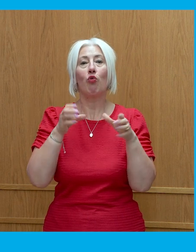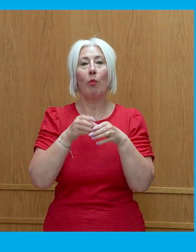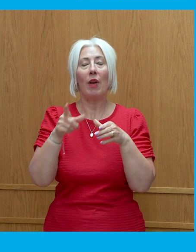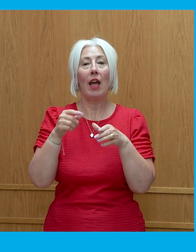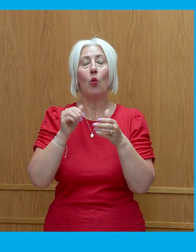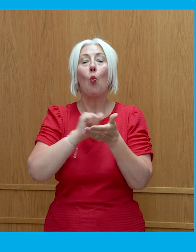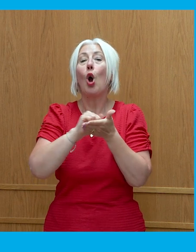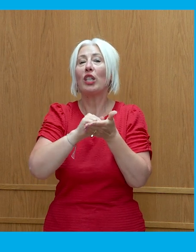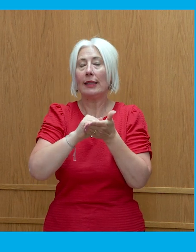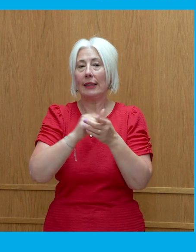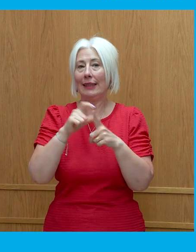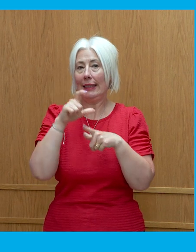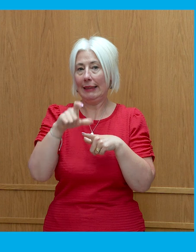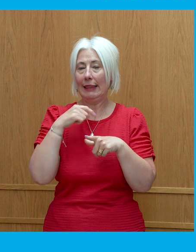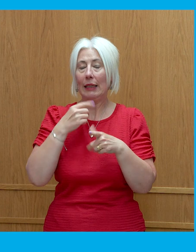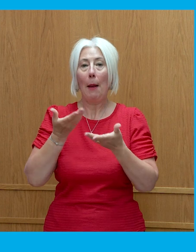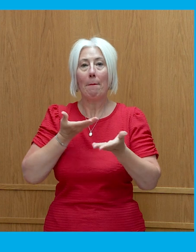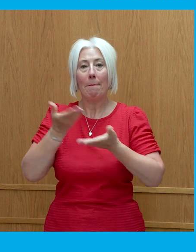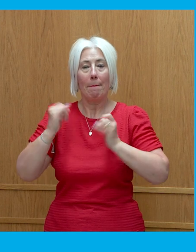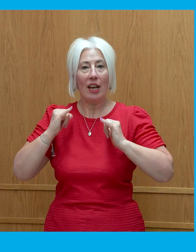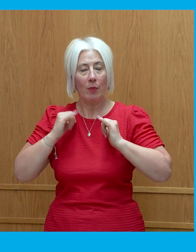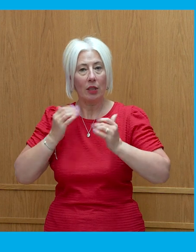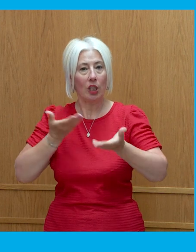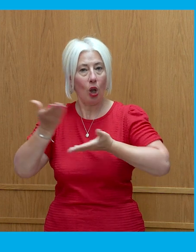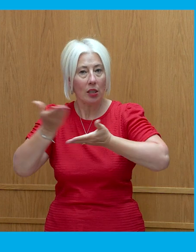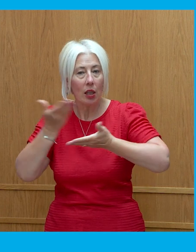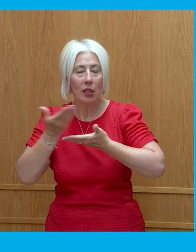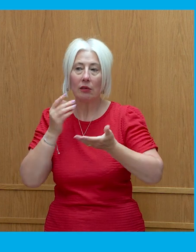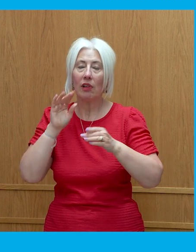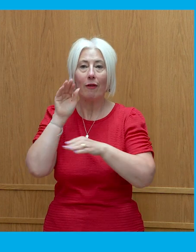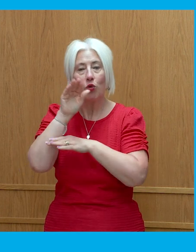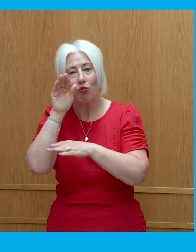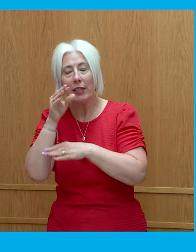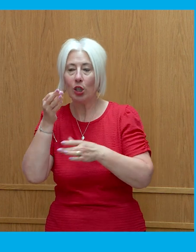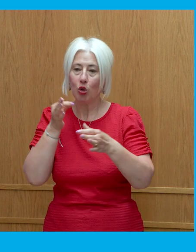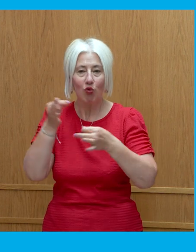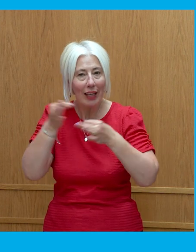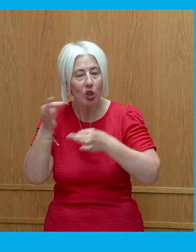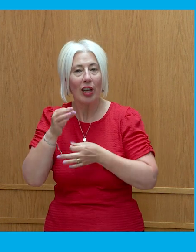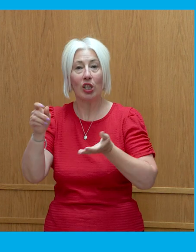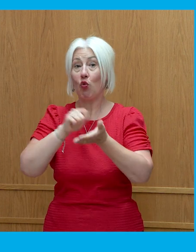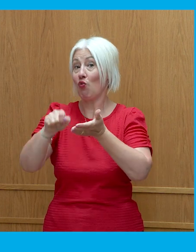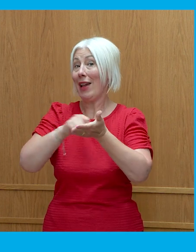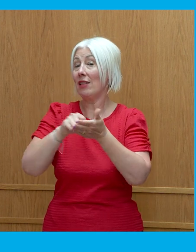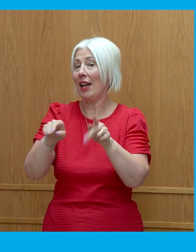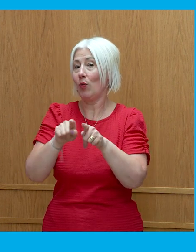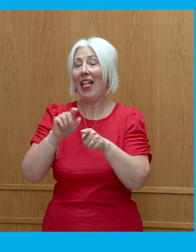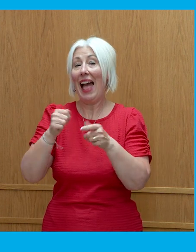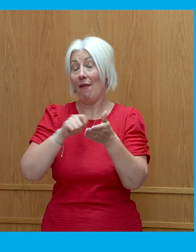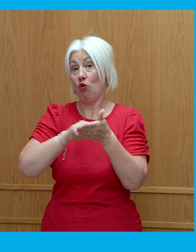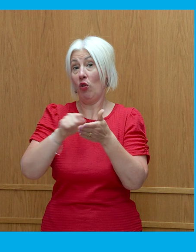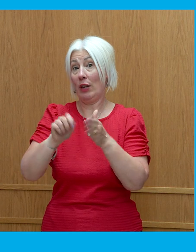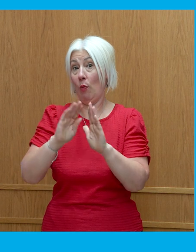He's a management consultant, communications strategist, futurist, and writer. His new novel, Lincoln